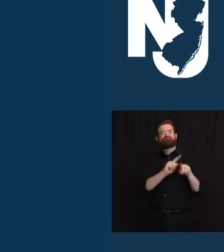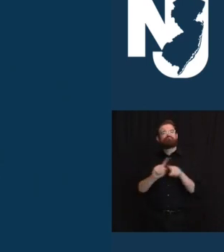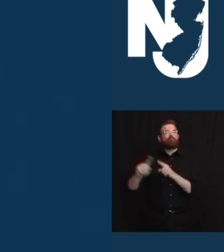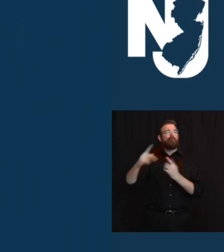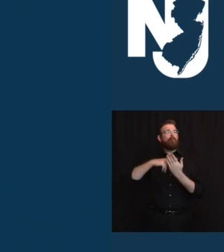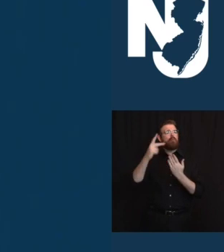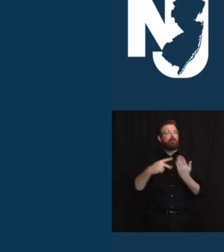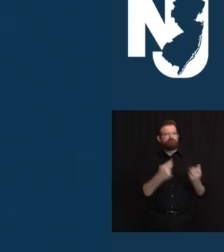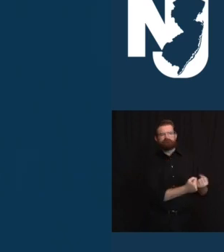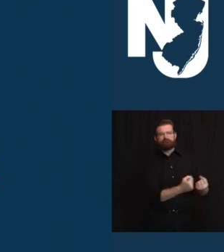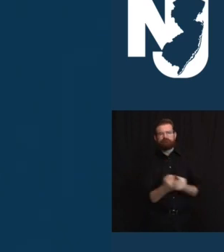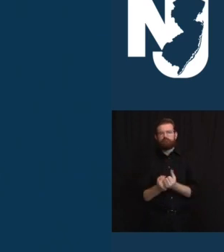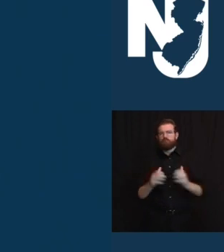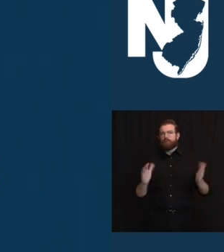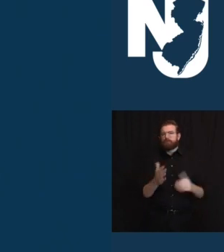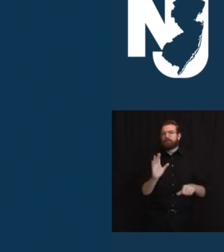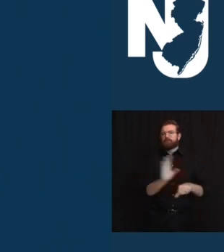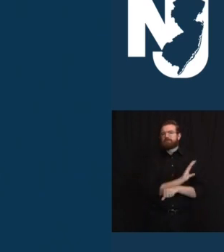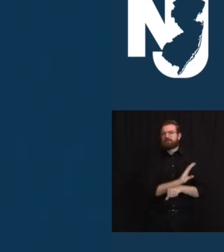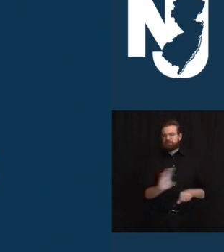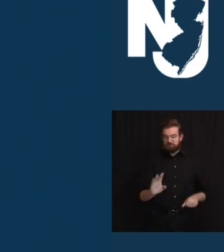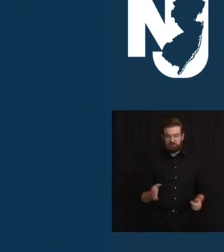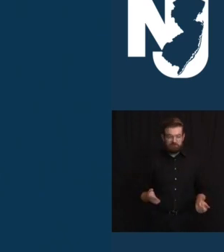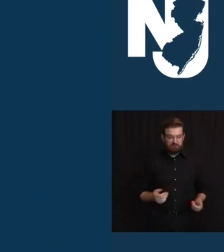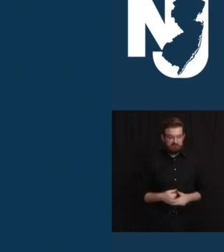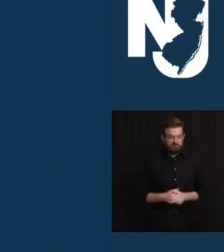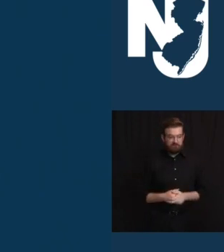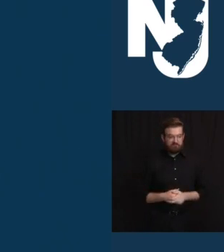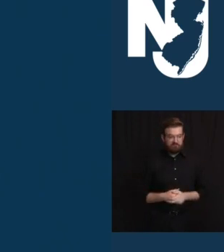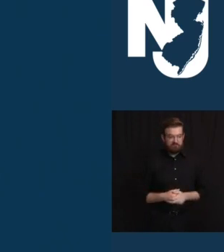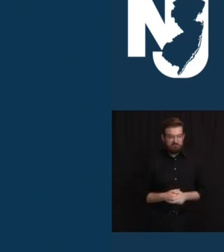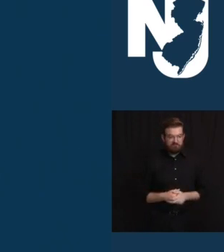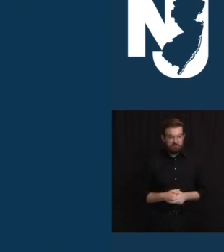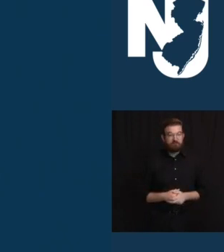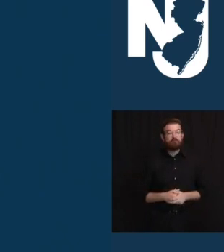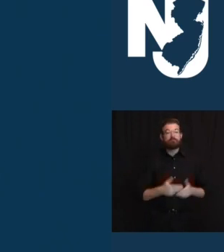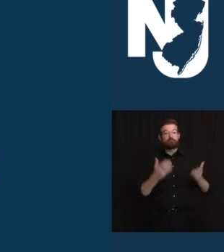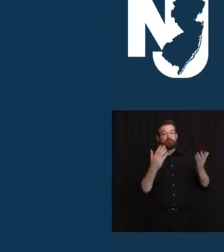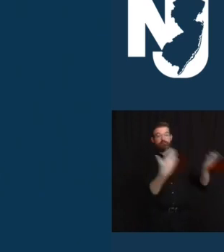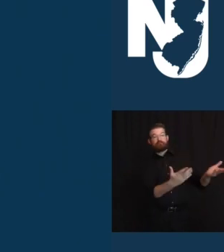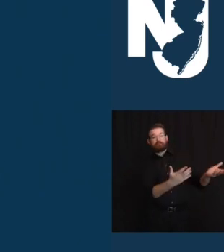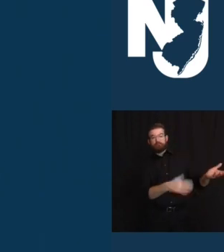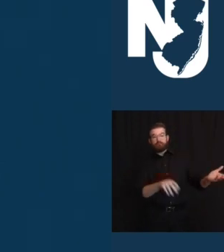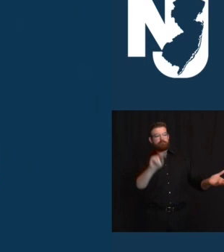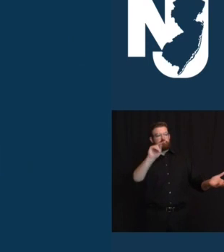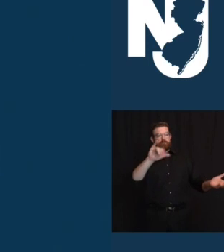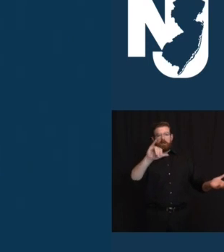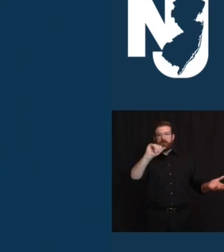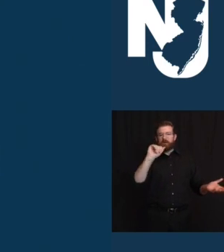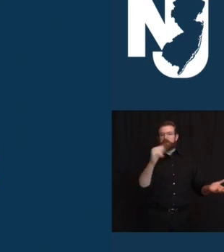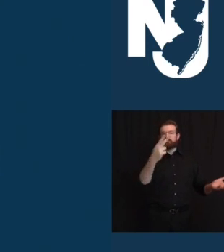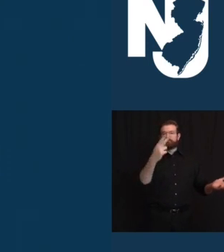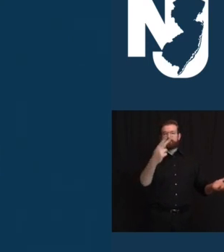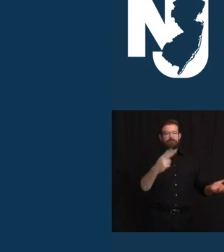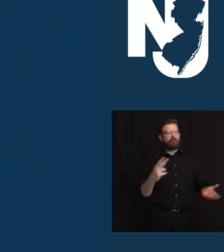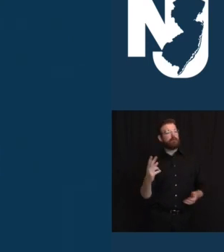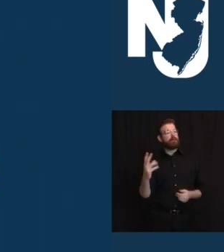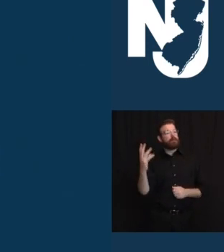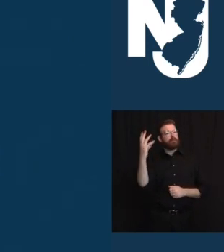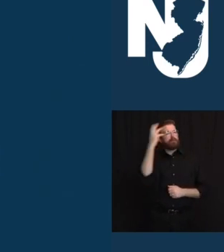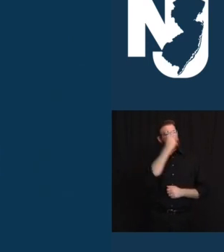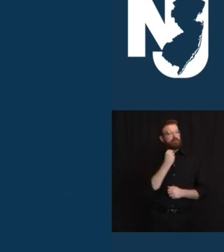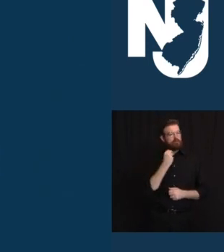times. Today, I'd like to recognize Naya Beauty, a small soap-making business based in Kearney